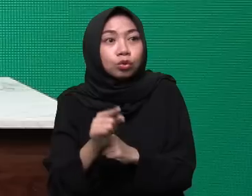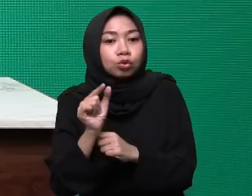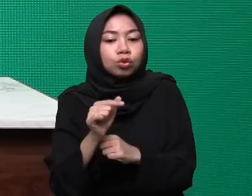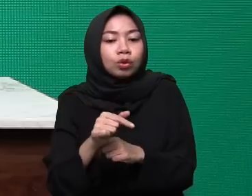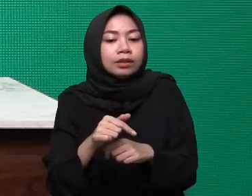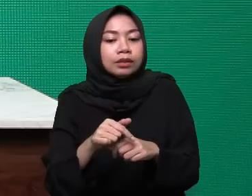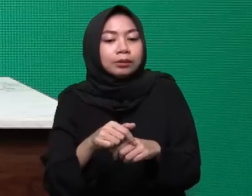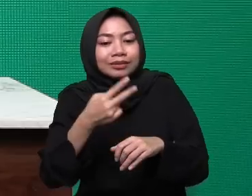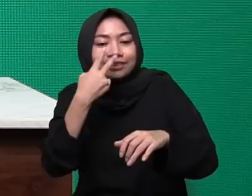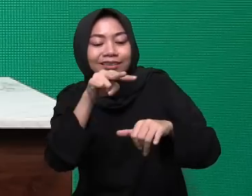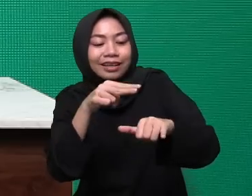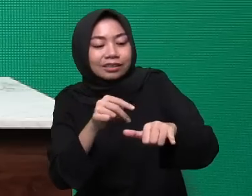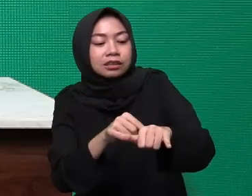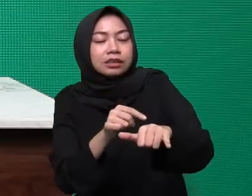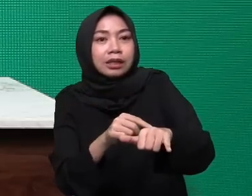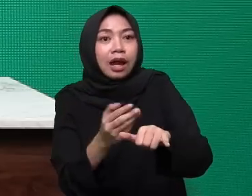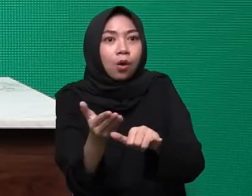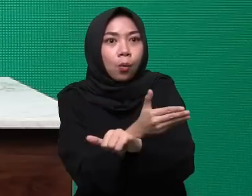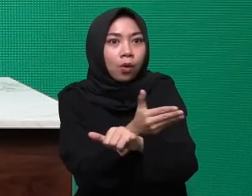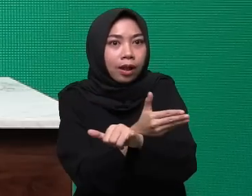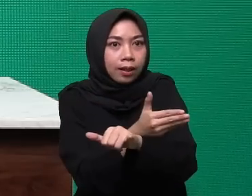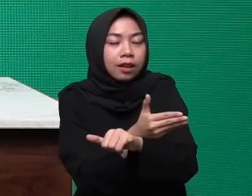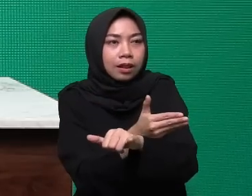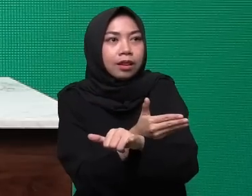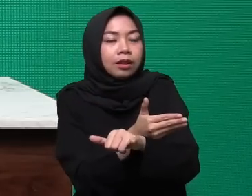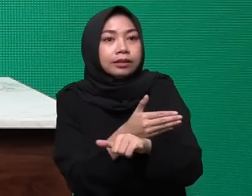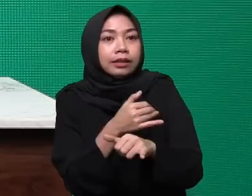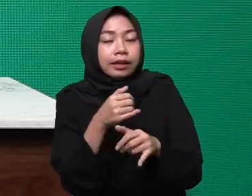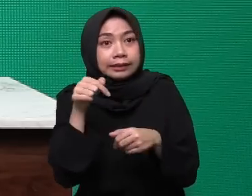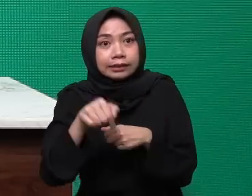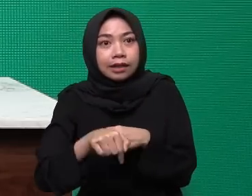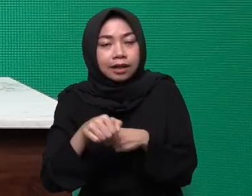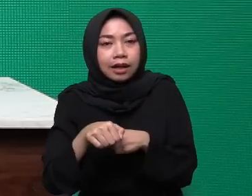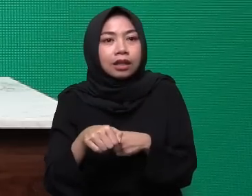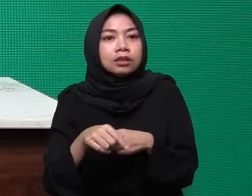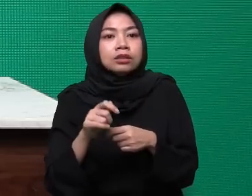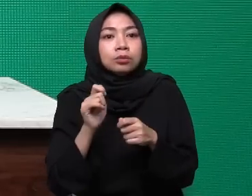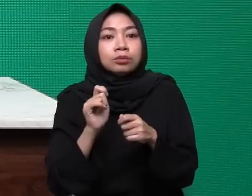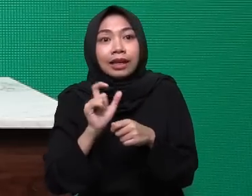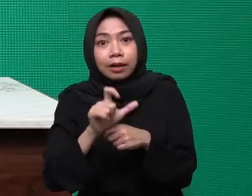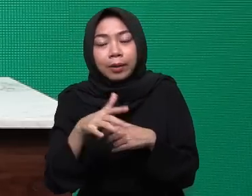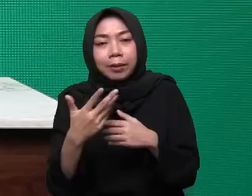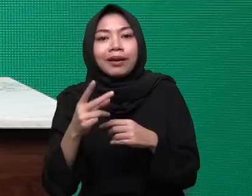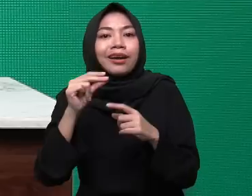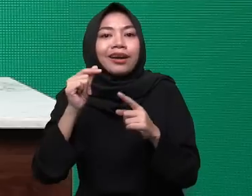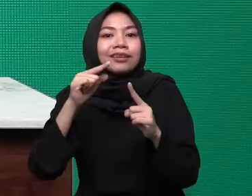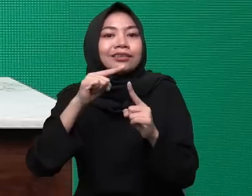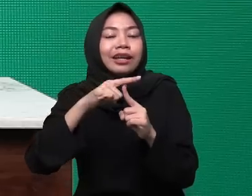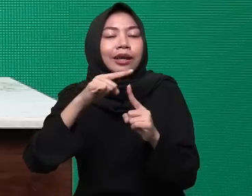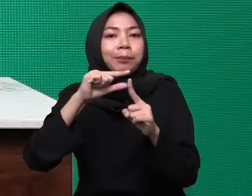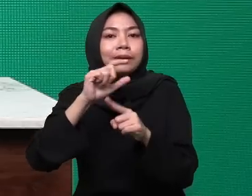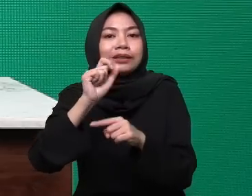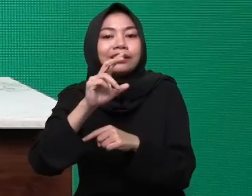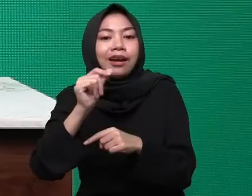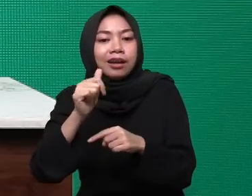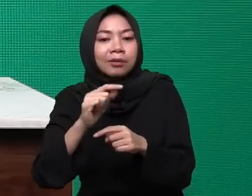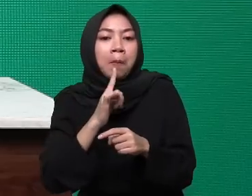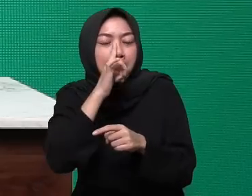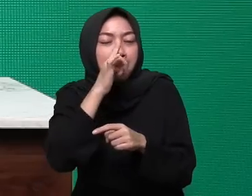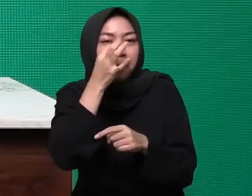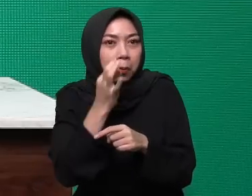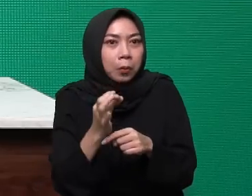high sensitivity and specificity. Currently, we use RT-PCR technology to confirm a virus and will